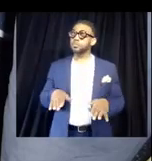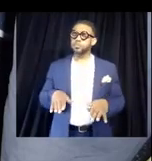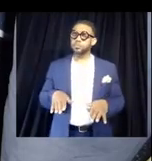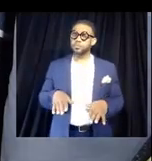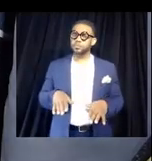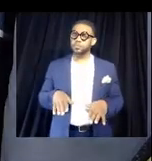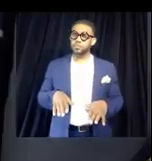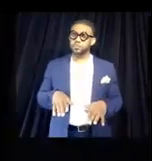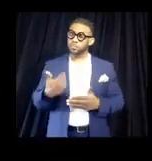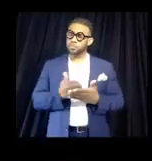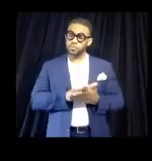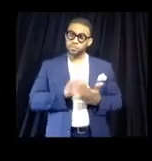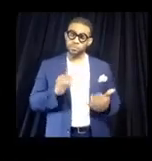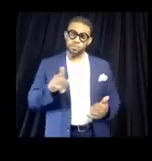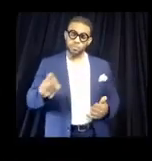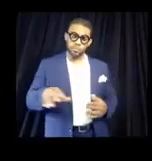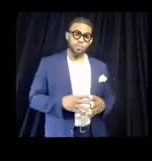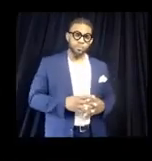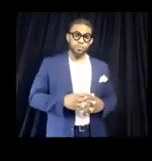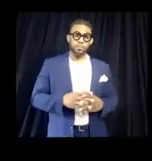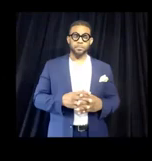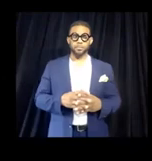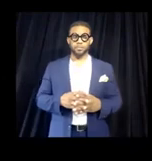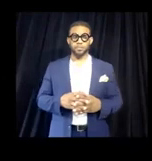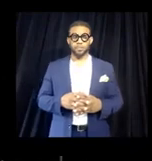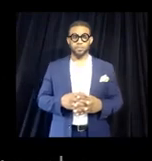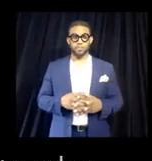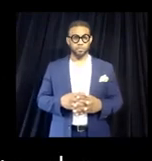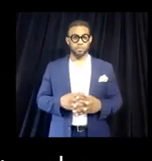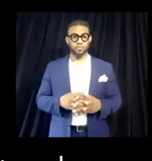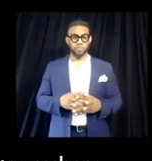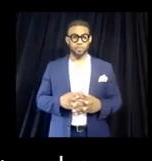children, "How did you get to school today?"